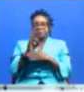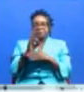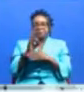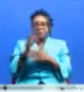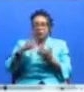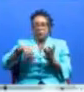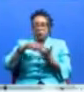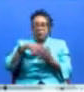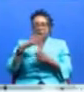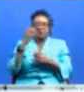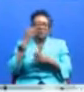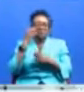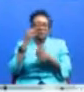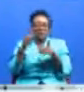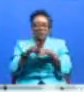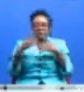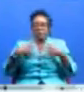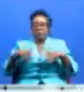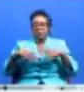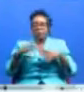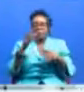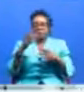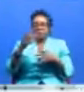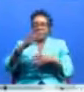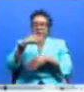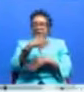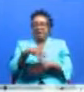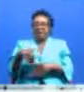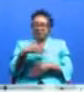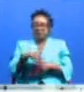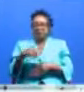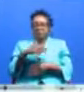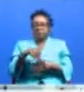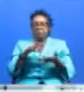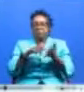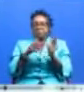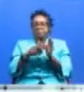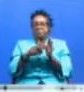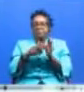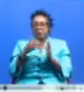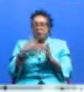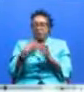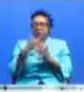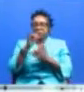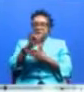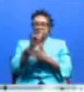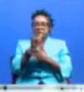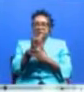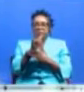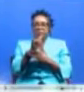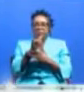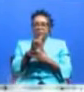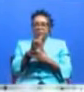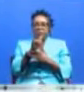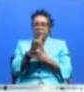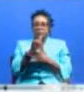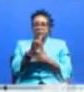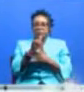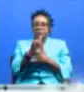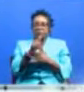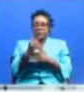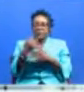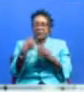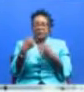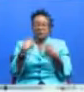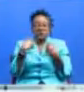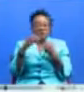watu wa dialysis. Juu mimi imagine hiyo pesa inapata kwa hata transport inakuwa ngumu.